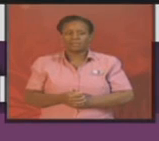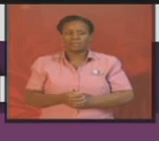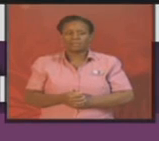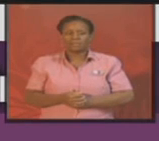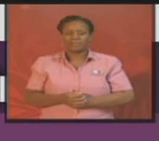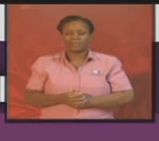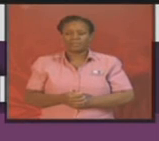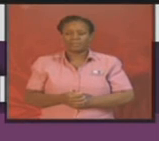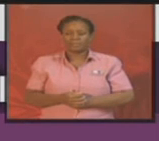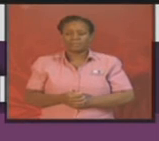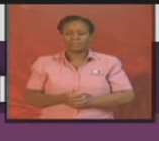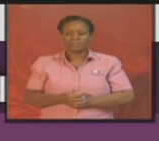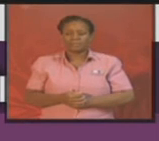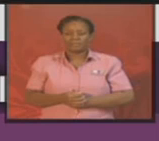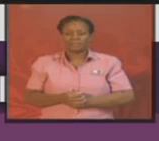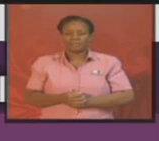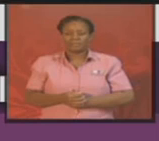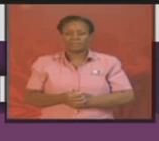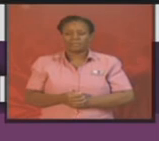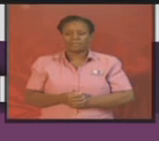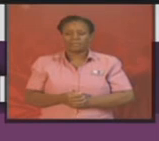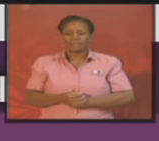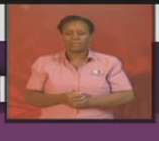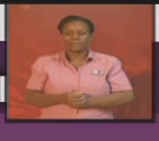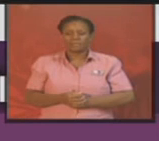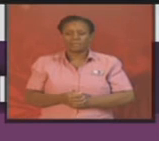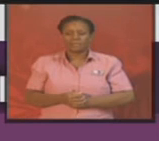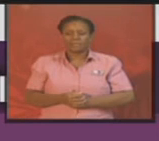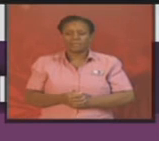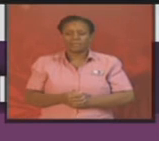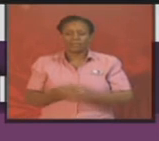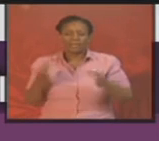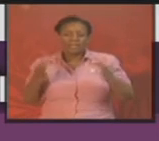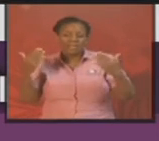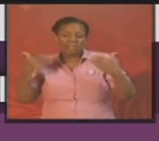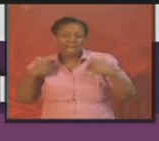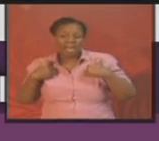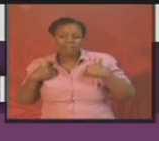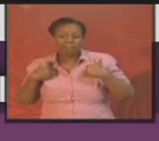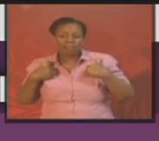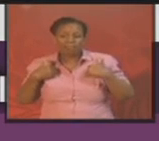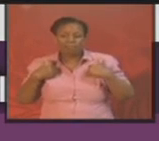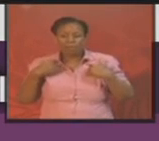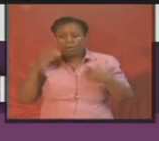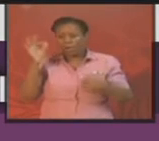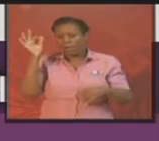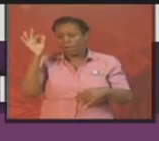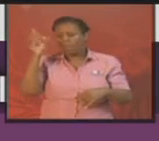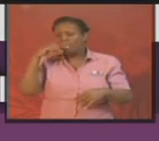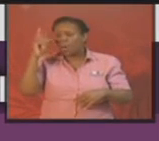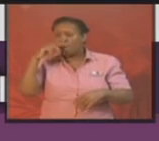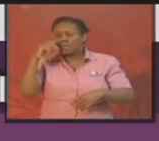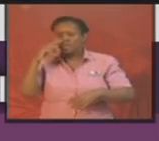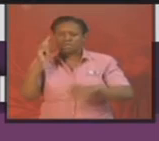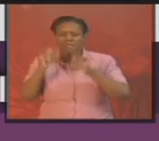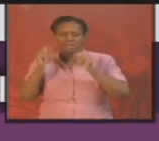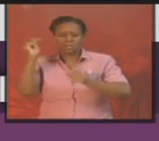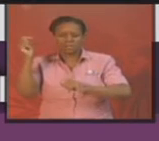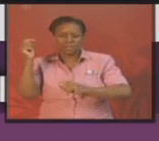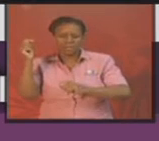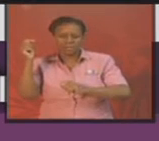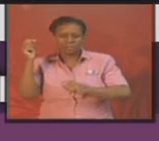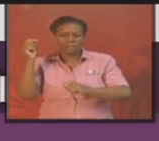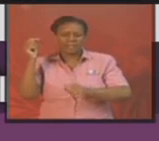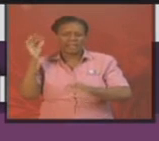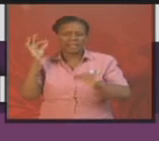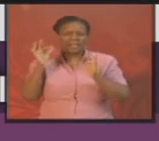etc.? And has there ever been a case of fake vaccines in TNT? And would this be among the private or